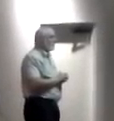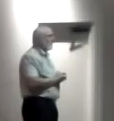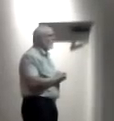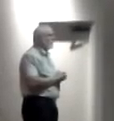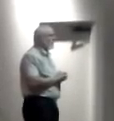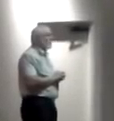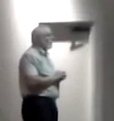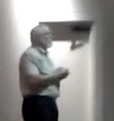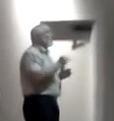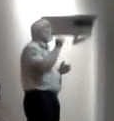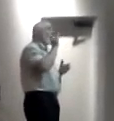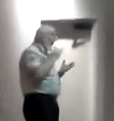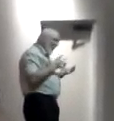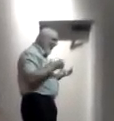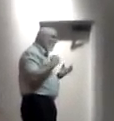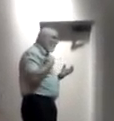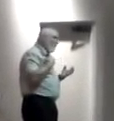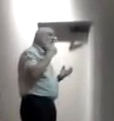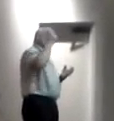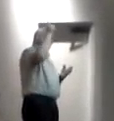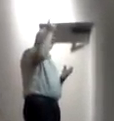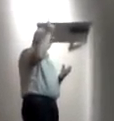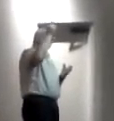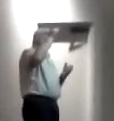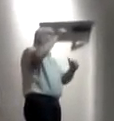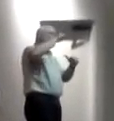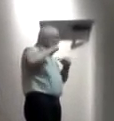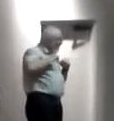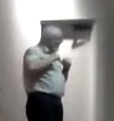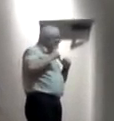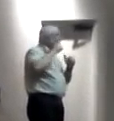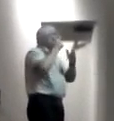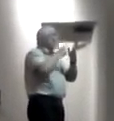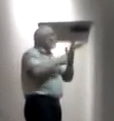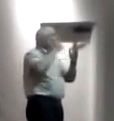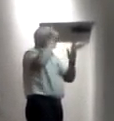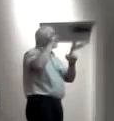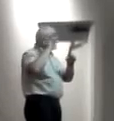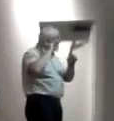I want Him to be proud of what He hears and what He sees.